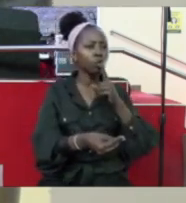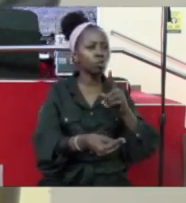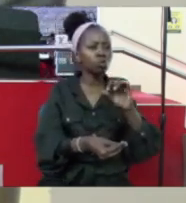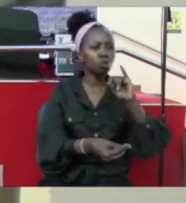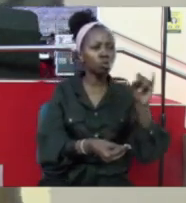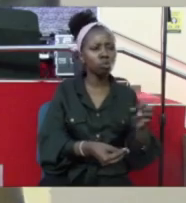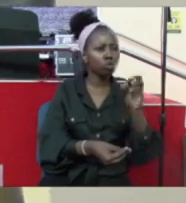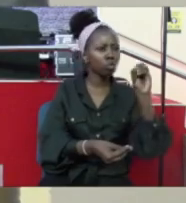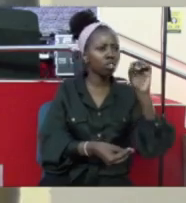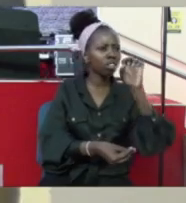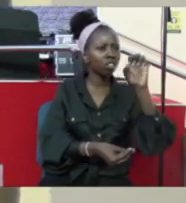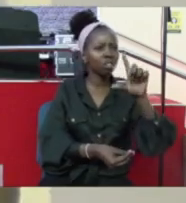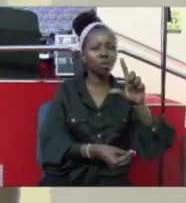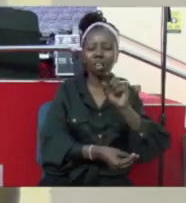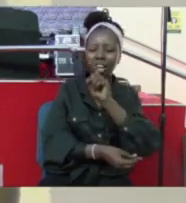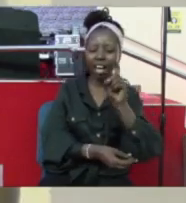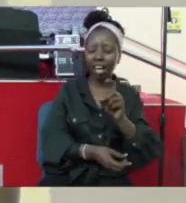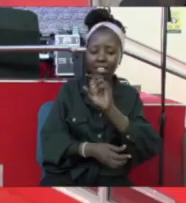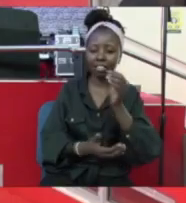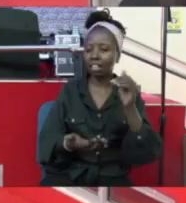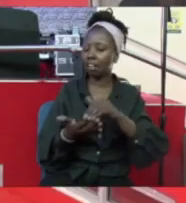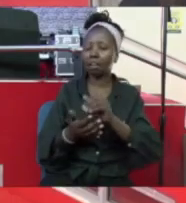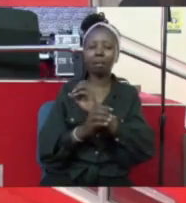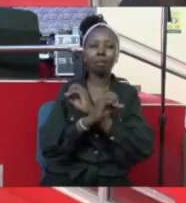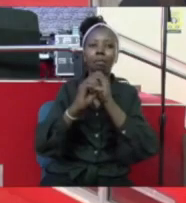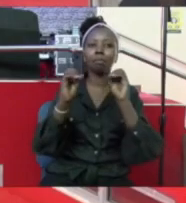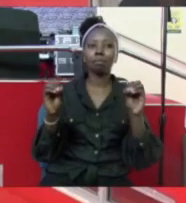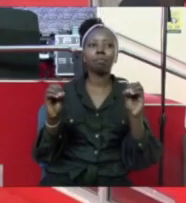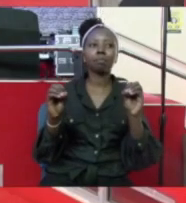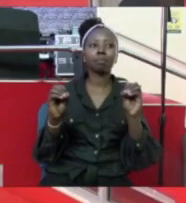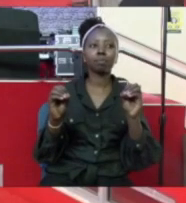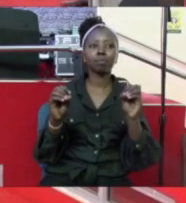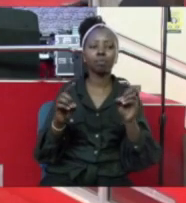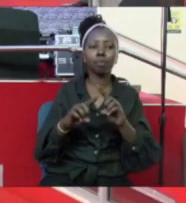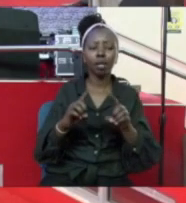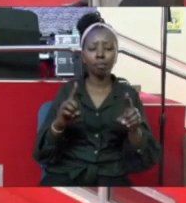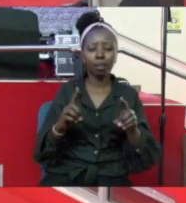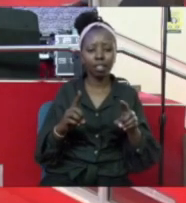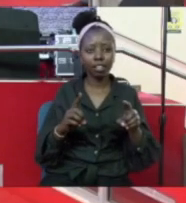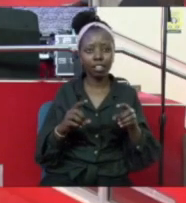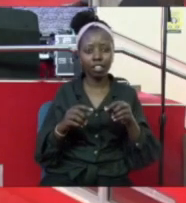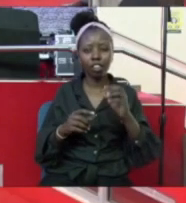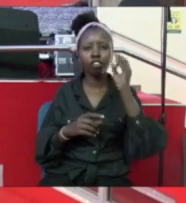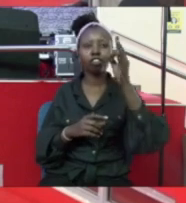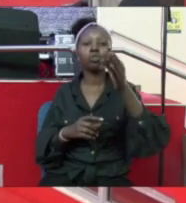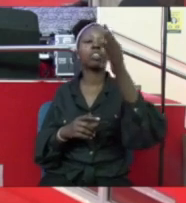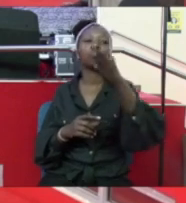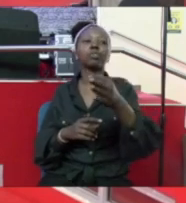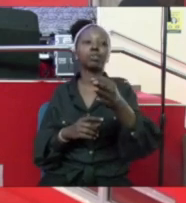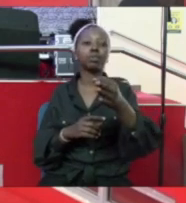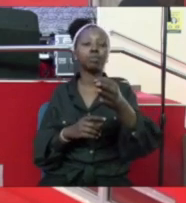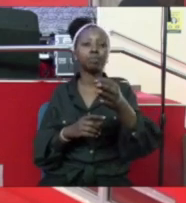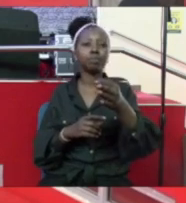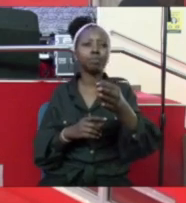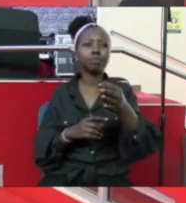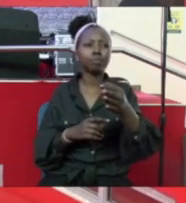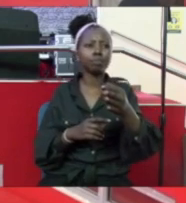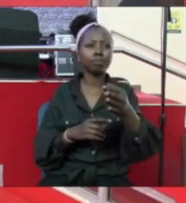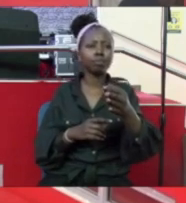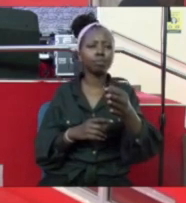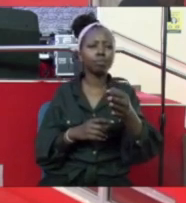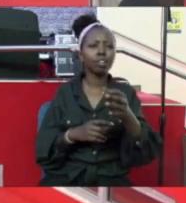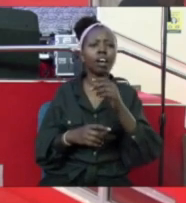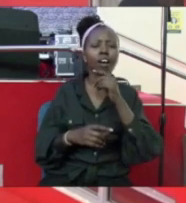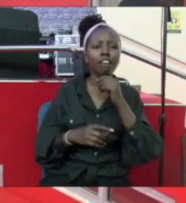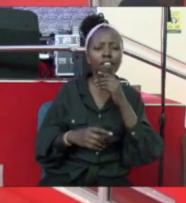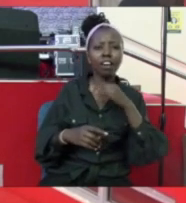ask that question again. Hivyo basi Joel Austin akuuliza hilo swali tena. But fast forward, lakini baadaye the father